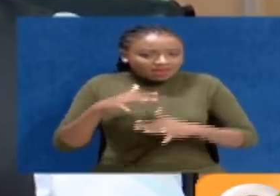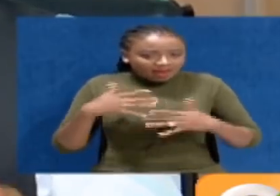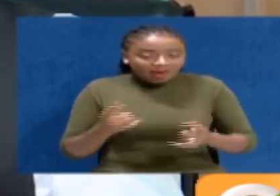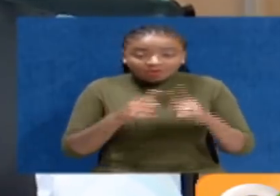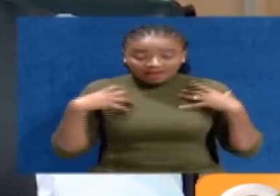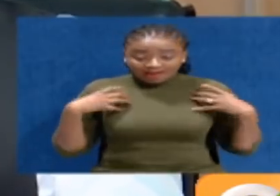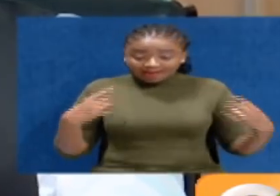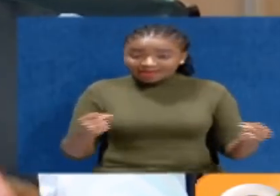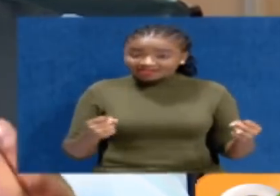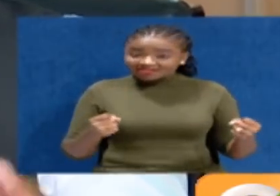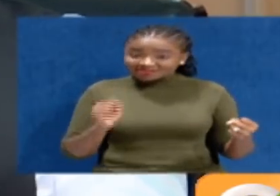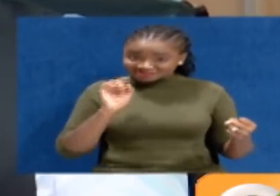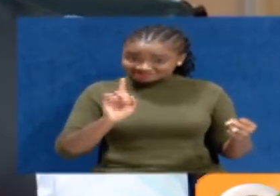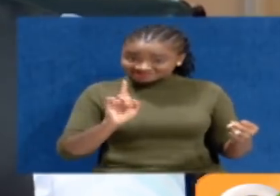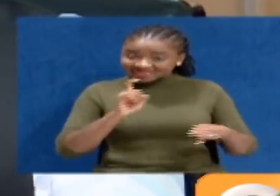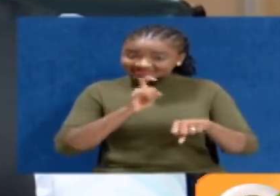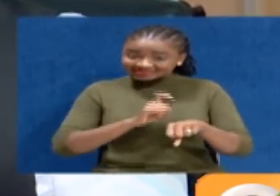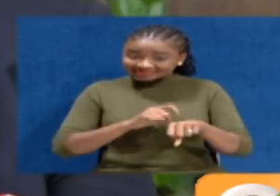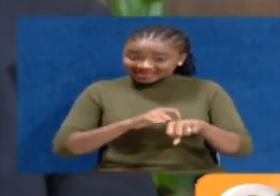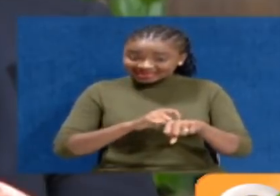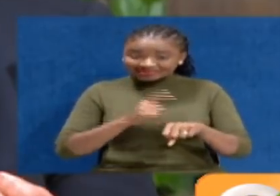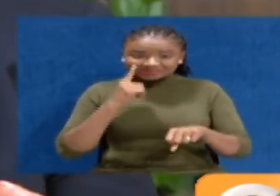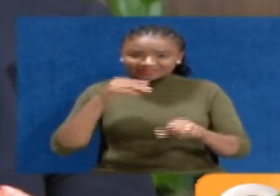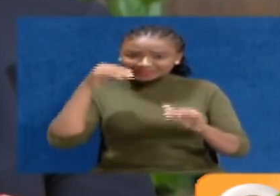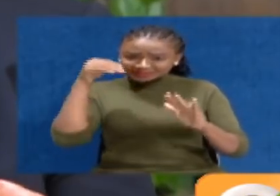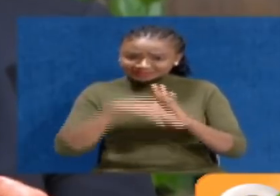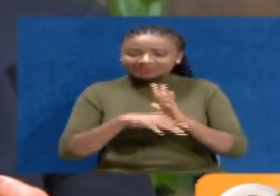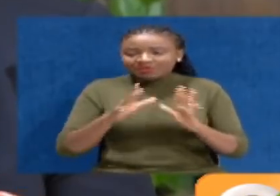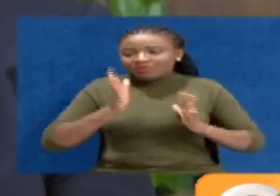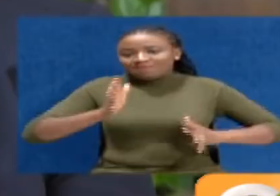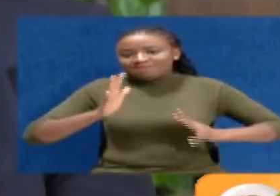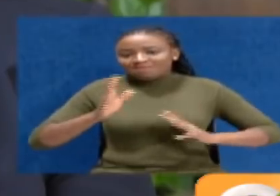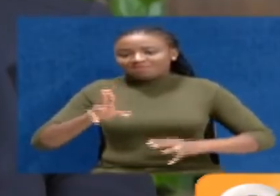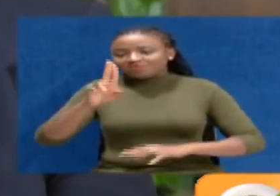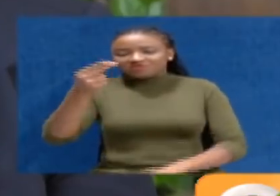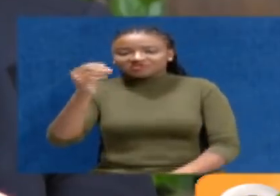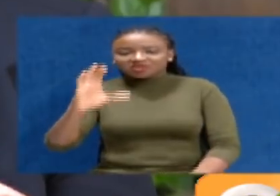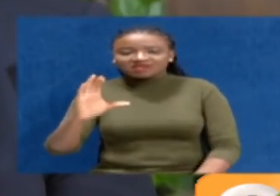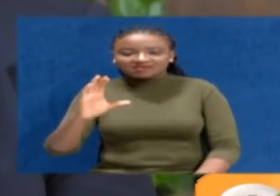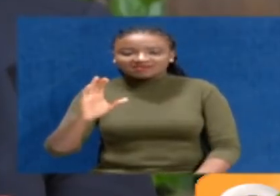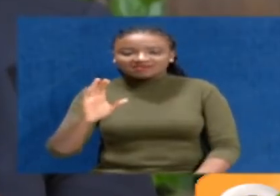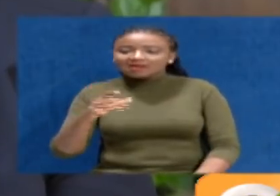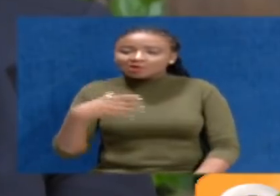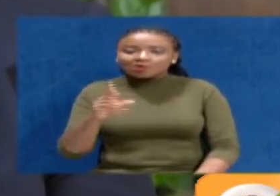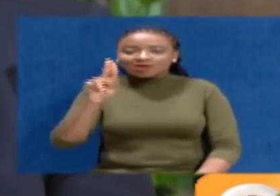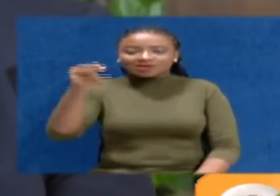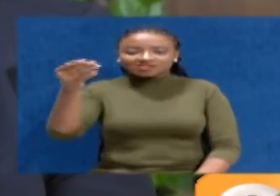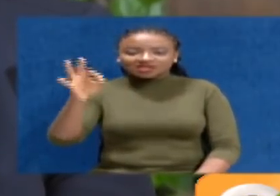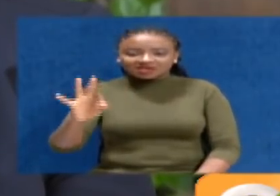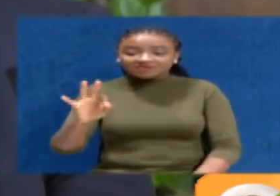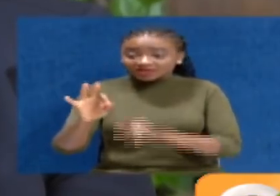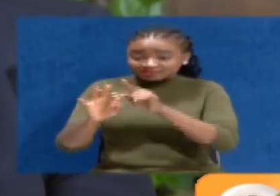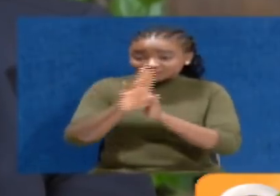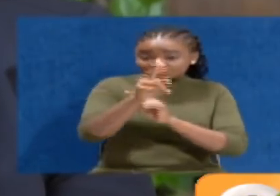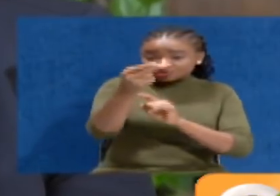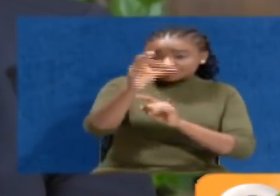with health, the consequences are usually dire. Universal health cover is very important. It will also be able to support these